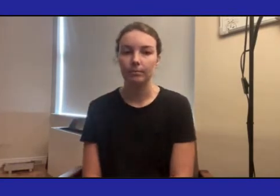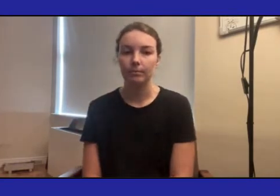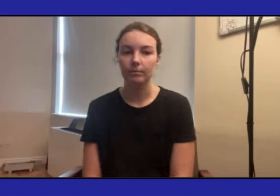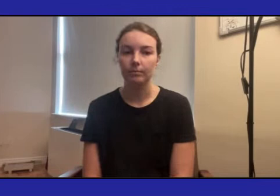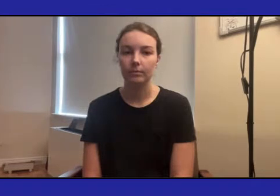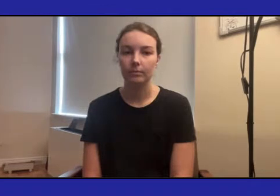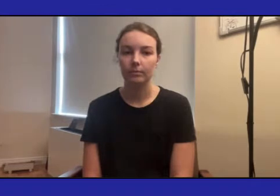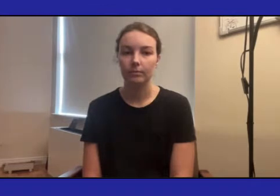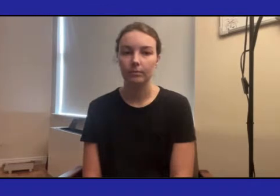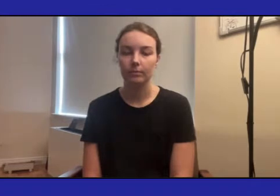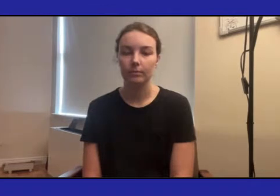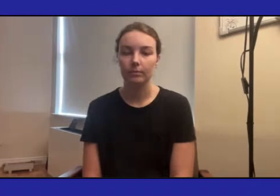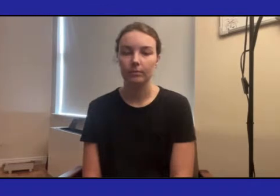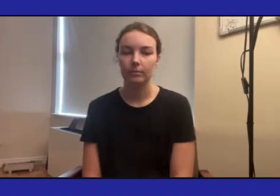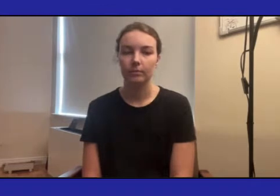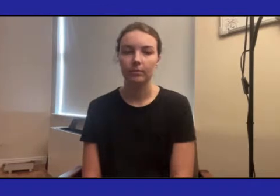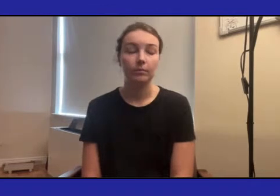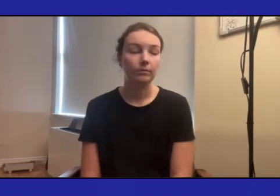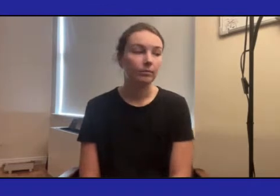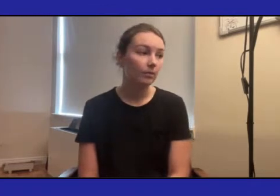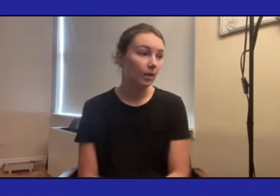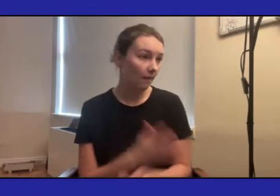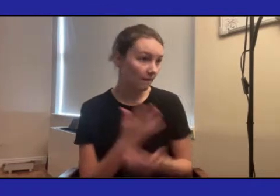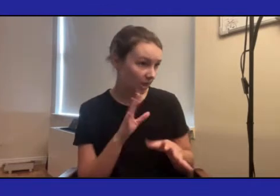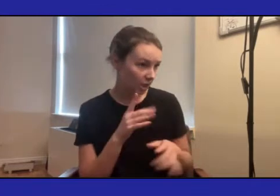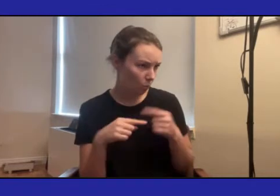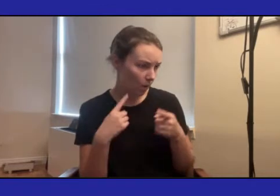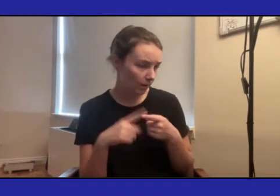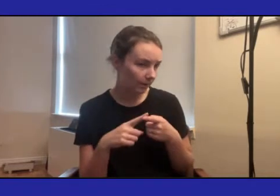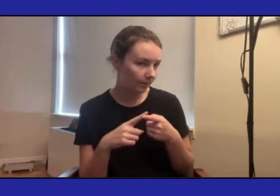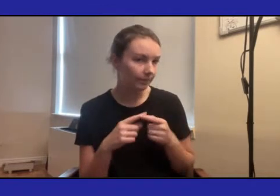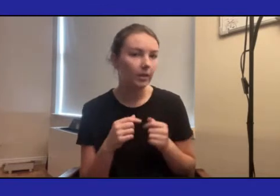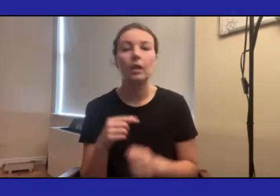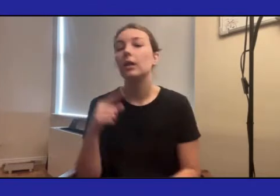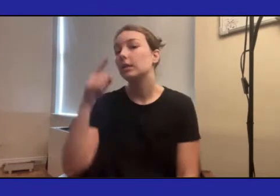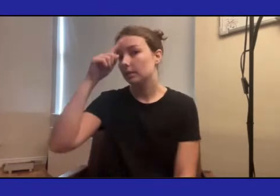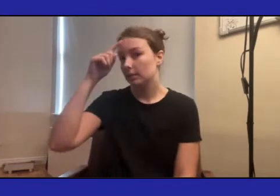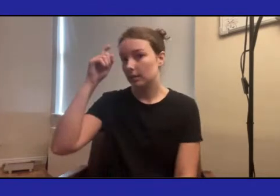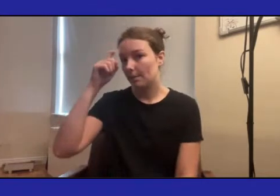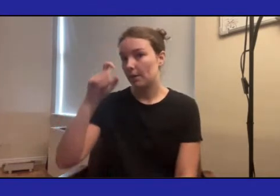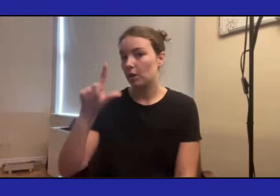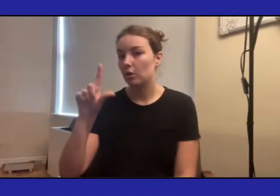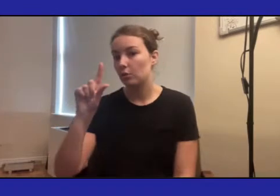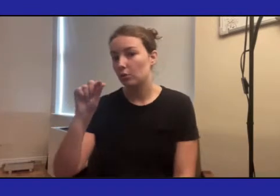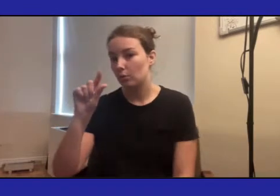phase. And they'll finish when? Summer 2025.